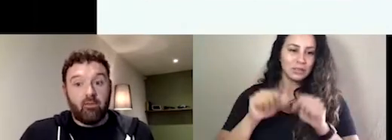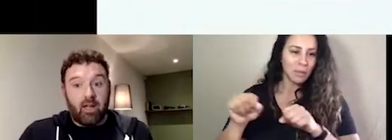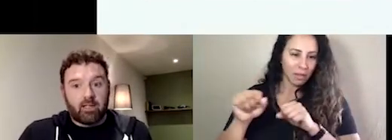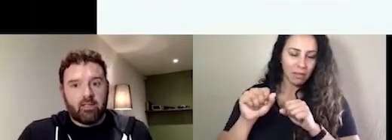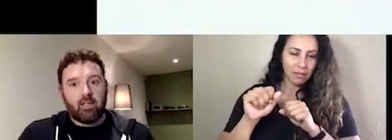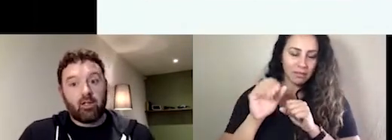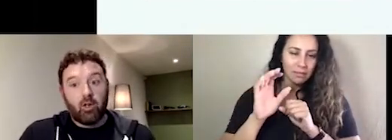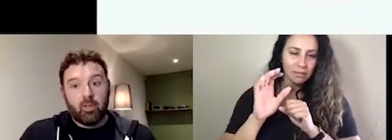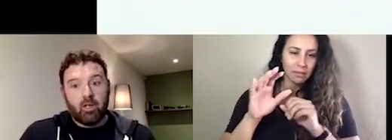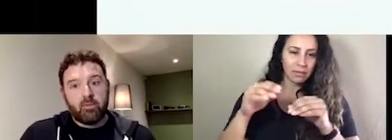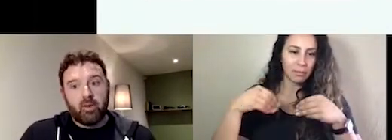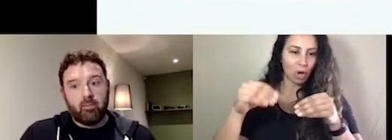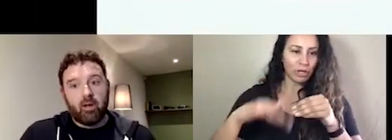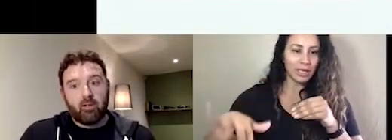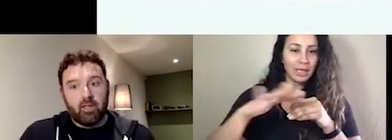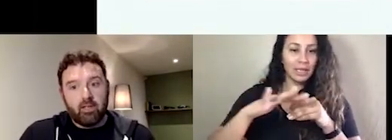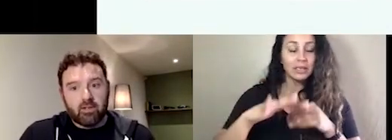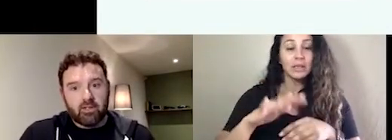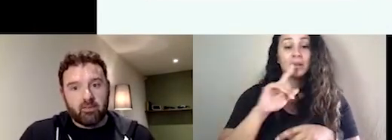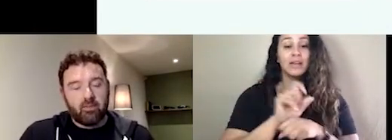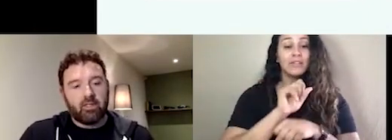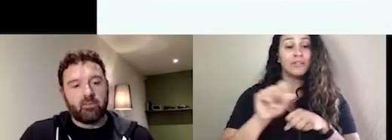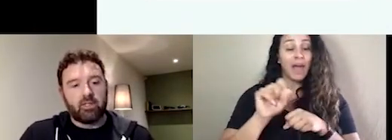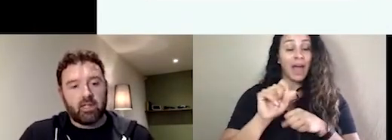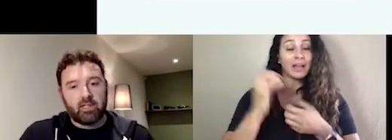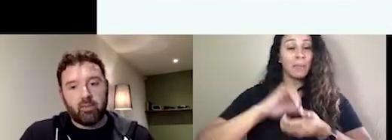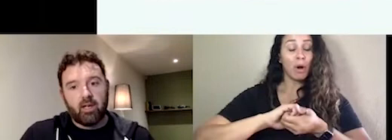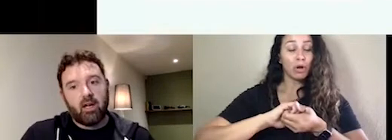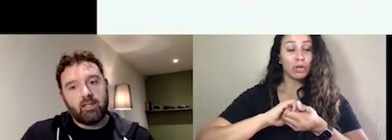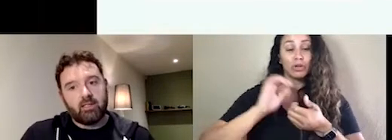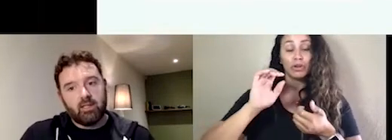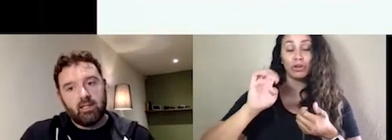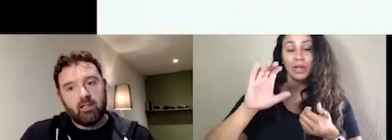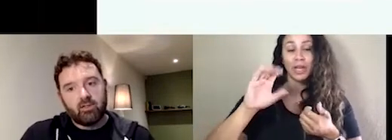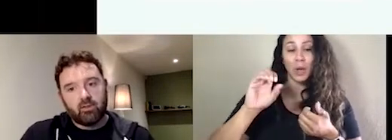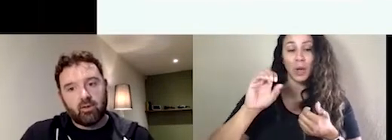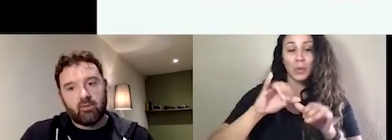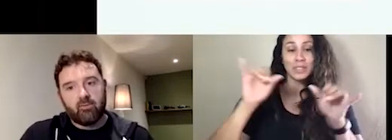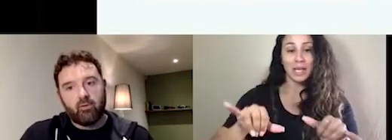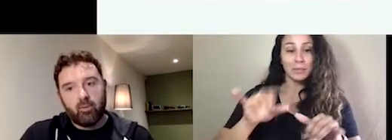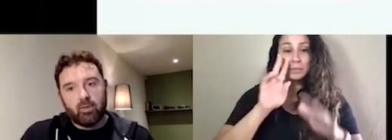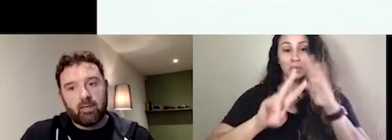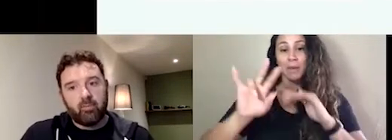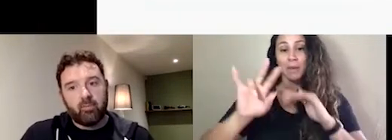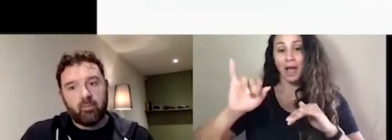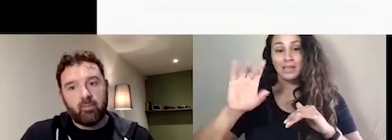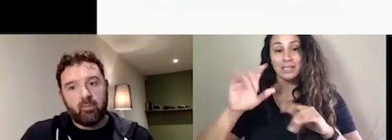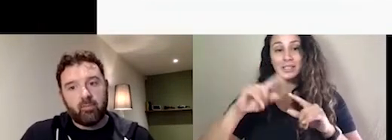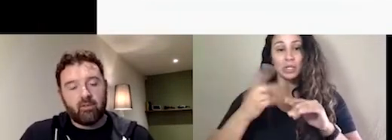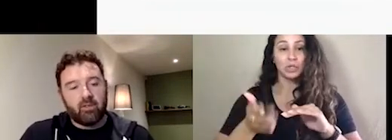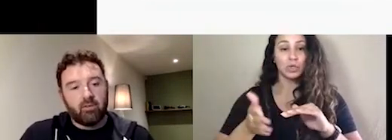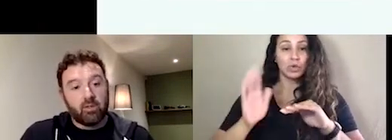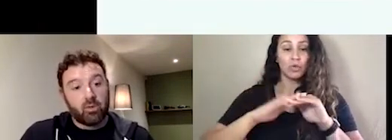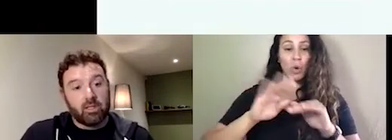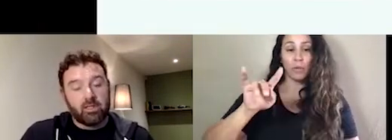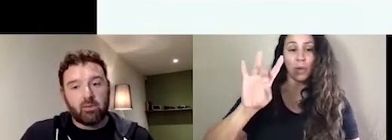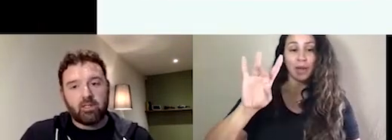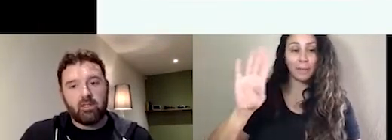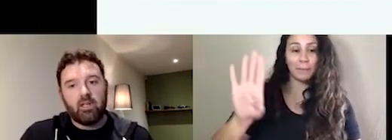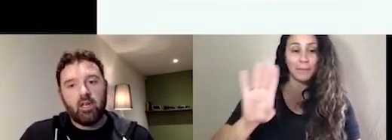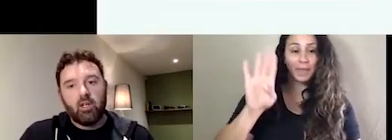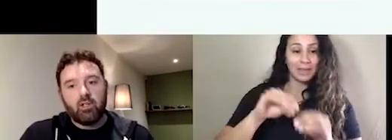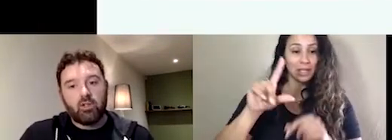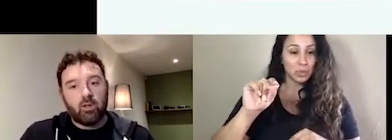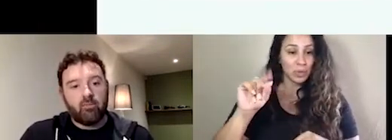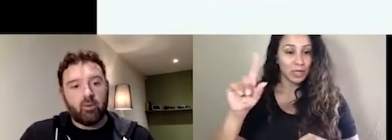In fact, the global HubSpot partner ecosystem is projected by IDC to grow from $4.8 billion in revenue in